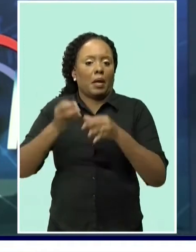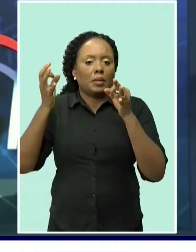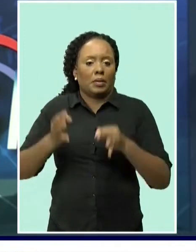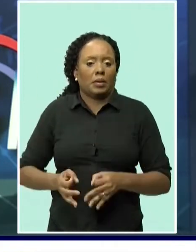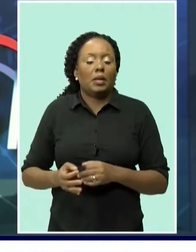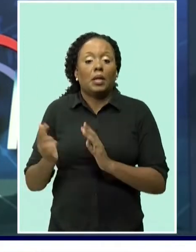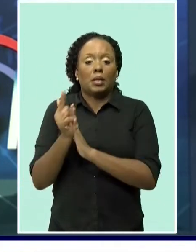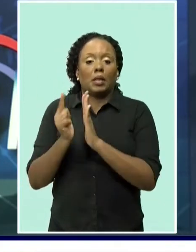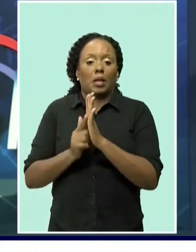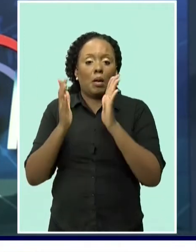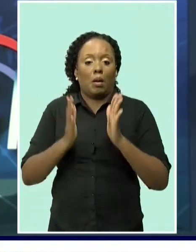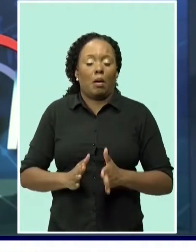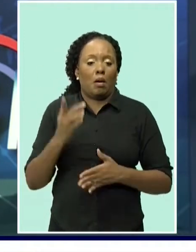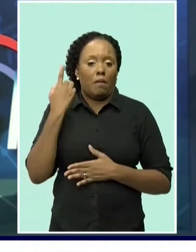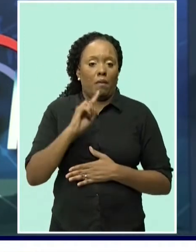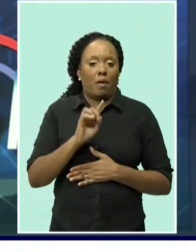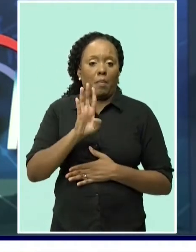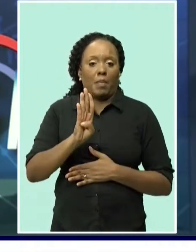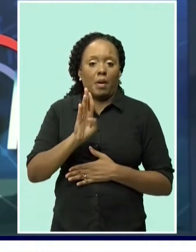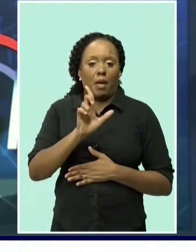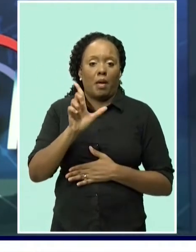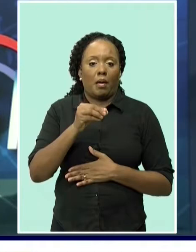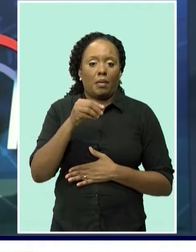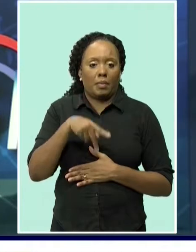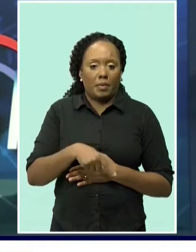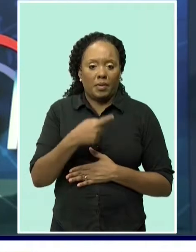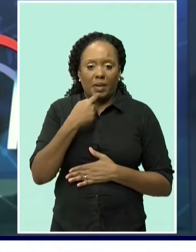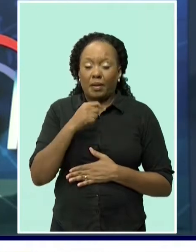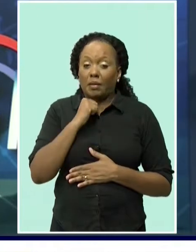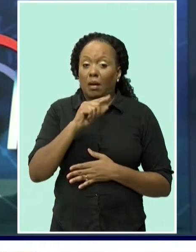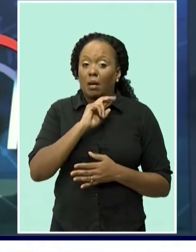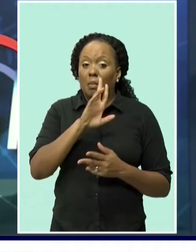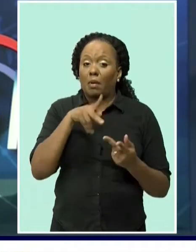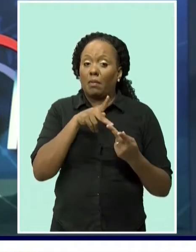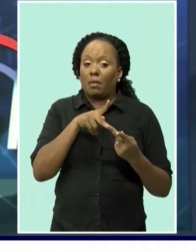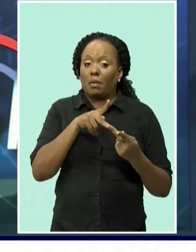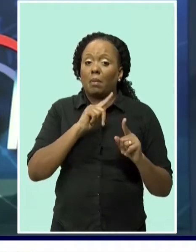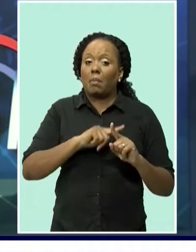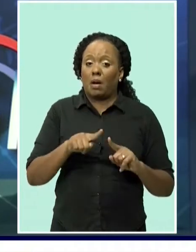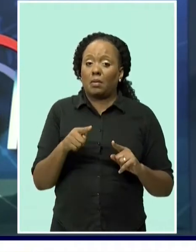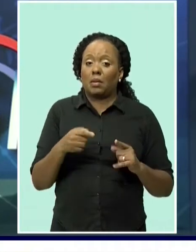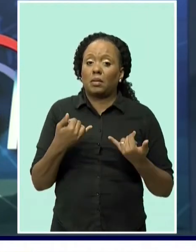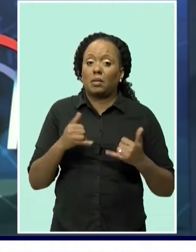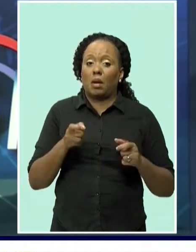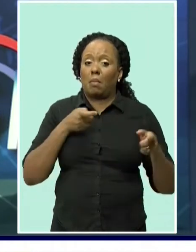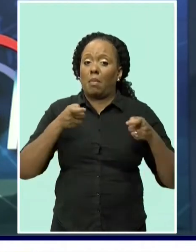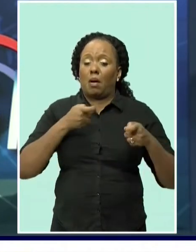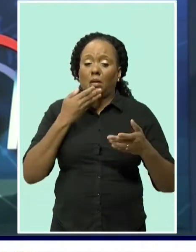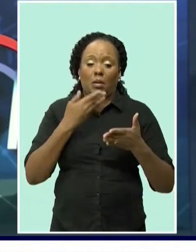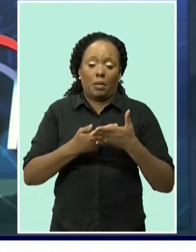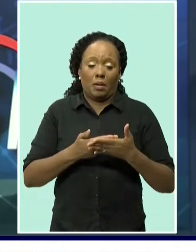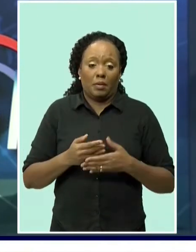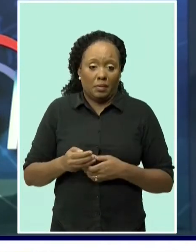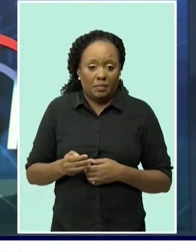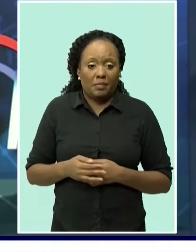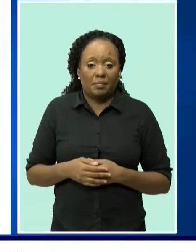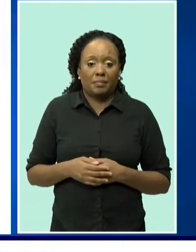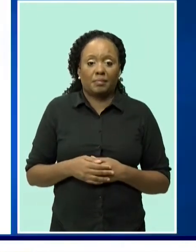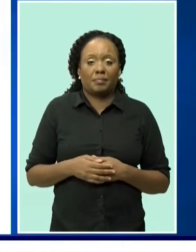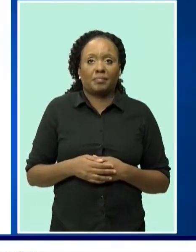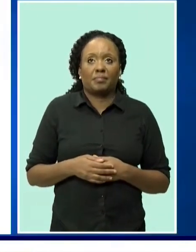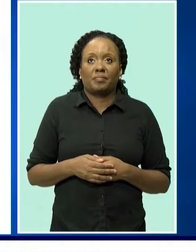Barbados Light and Power, King's Counsel Ramon Alleyne, said, while not perfect, the power company has been managing its affairs well.